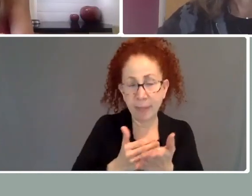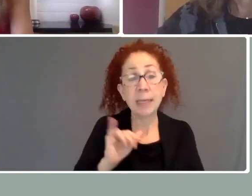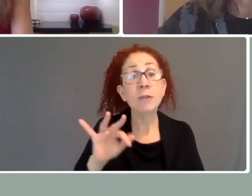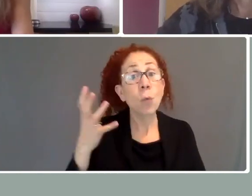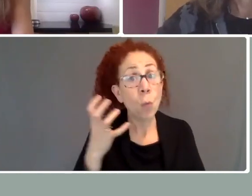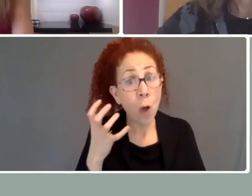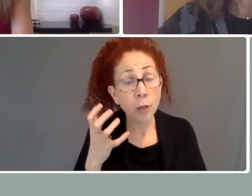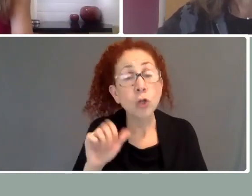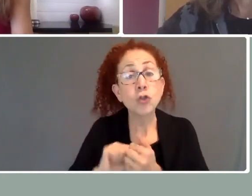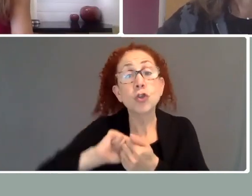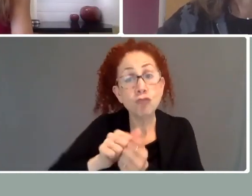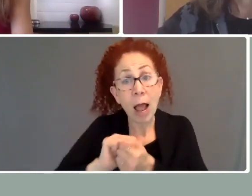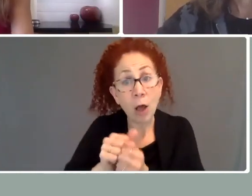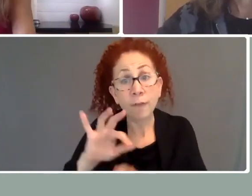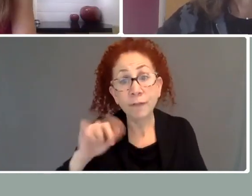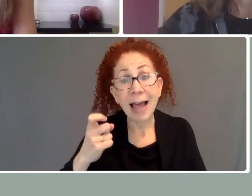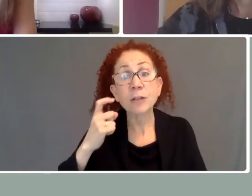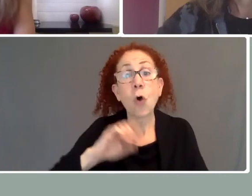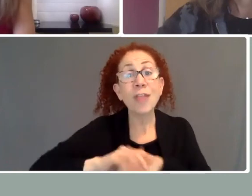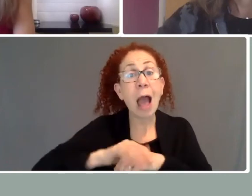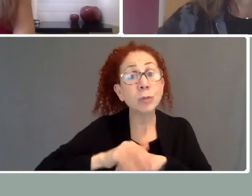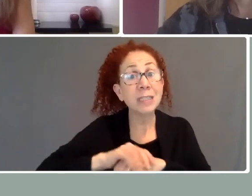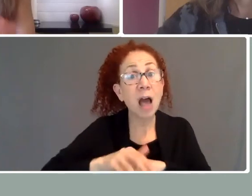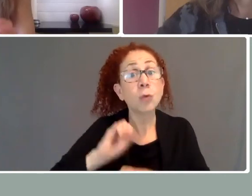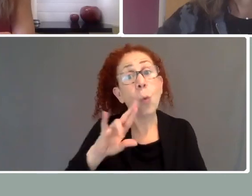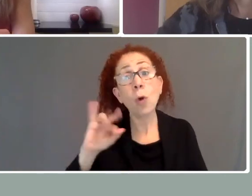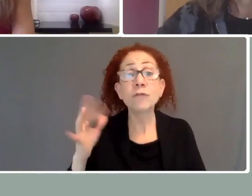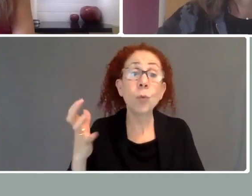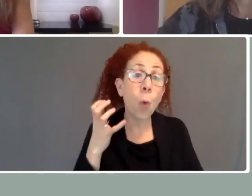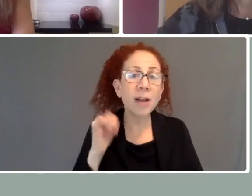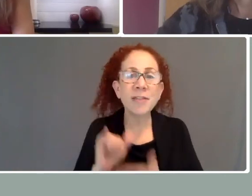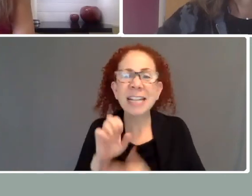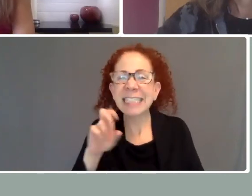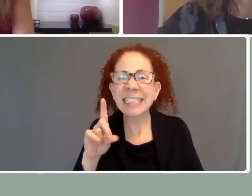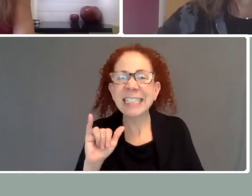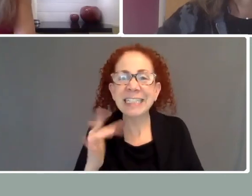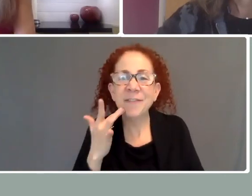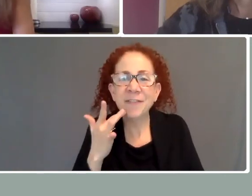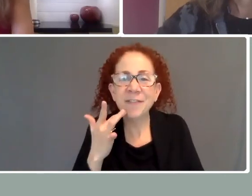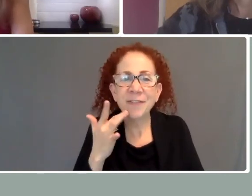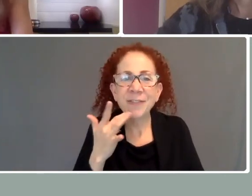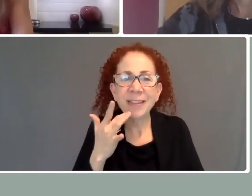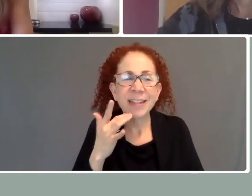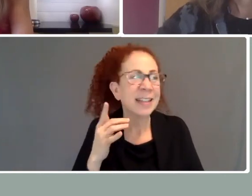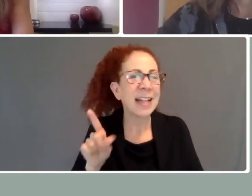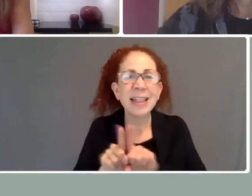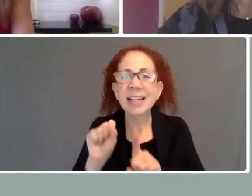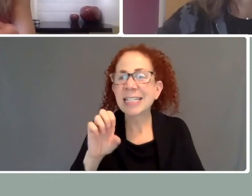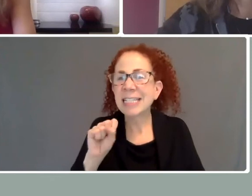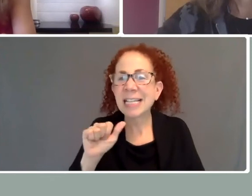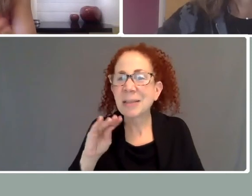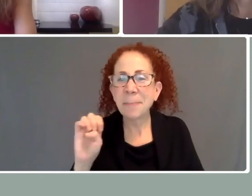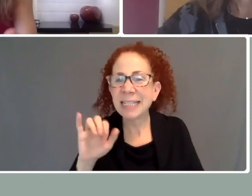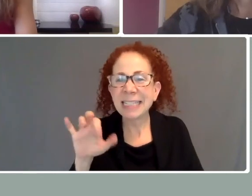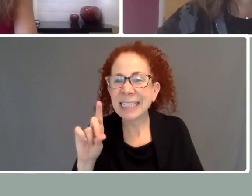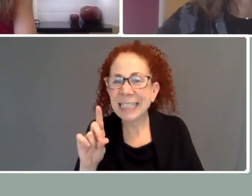wanted, you could do the ground flax on the outside, or if you wanted to have that seedy texture, you know, like a sesame seed bagel kind of thing,